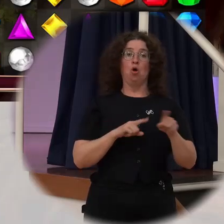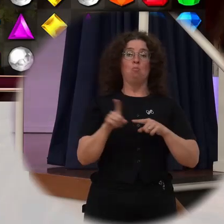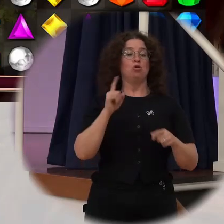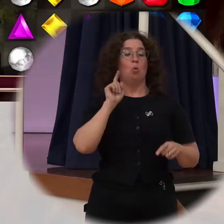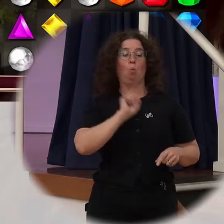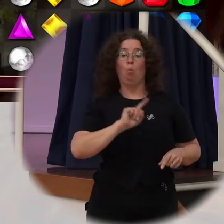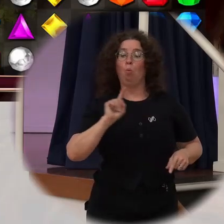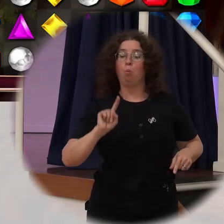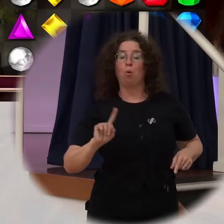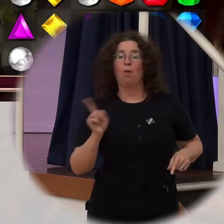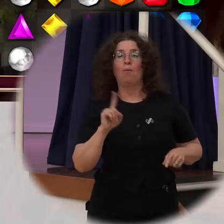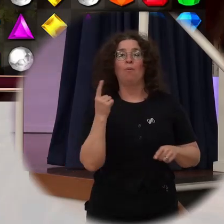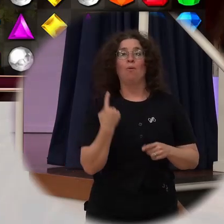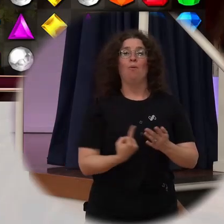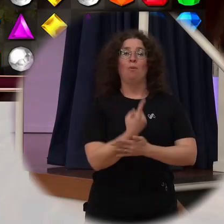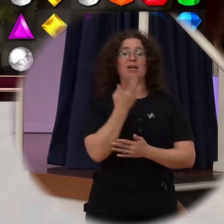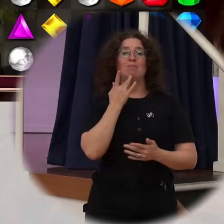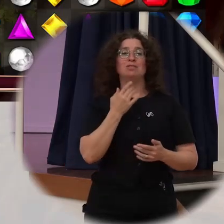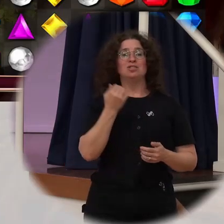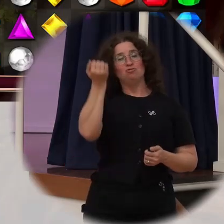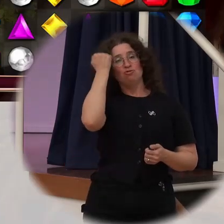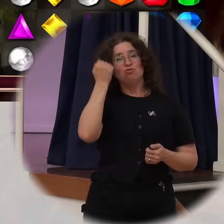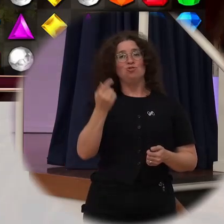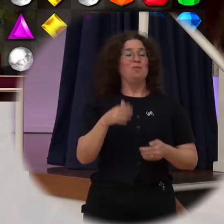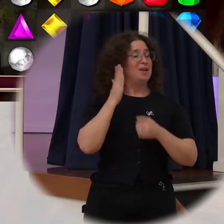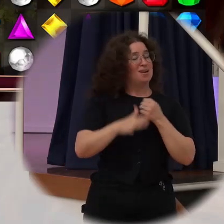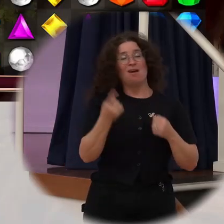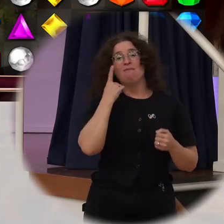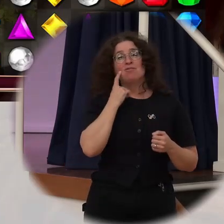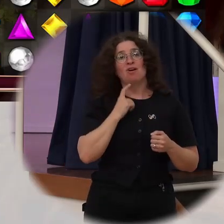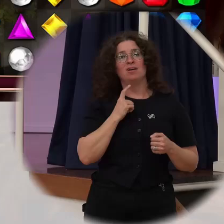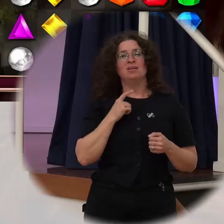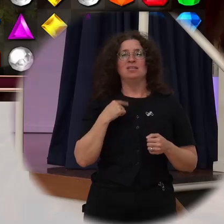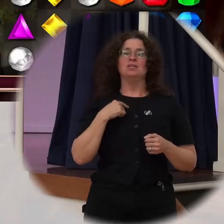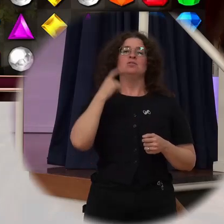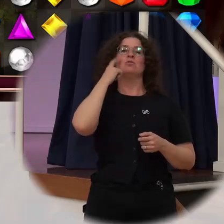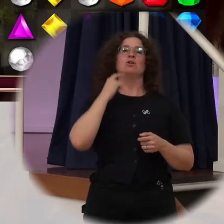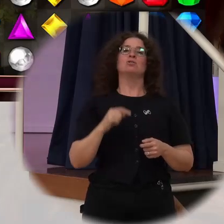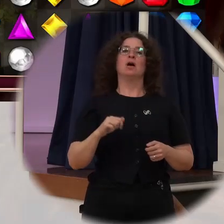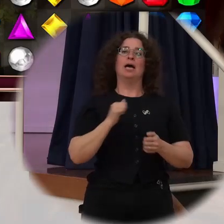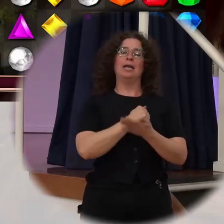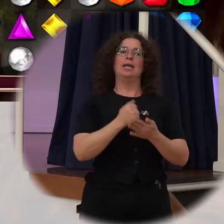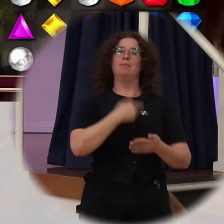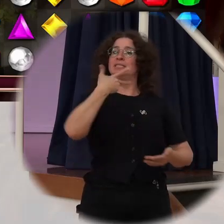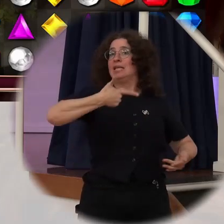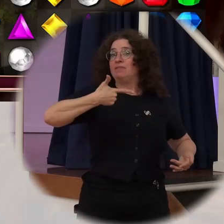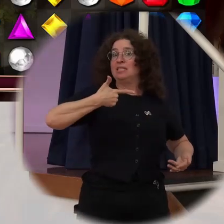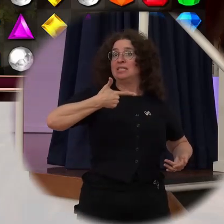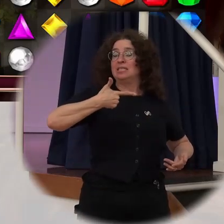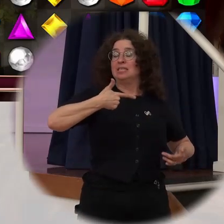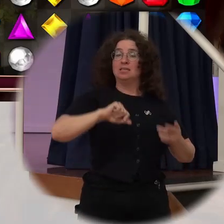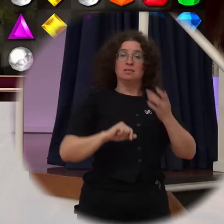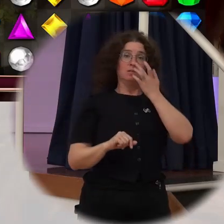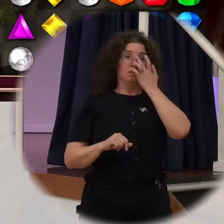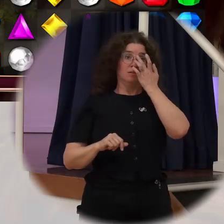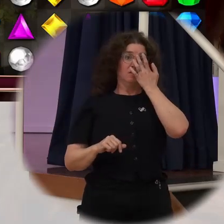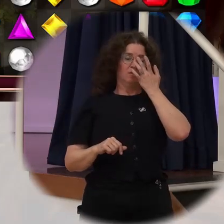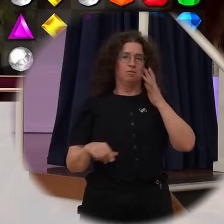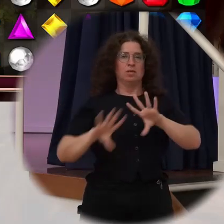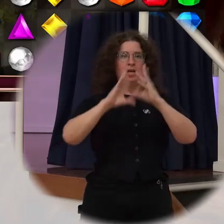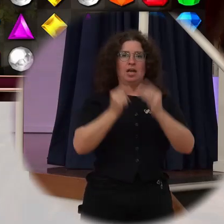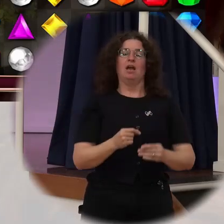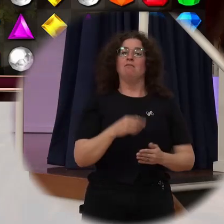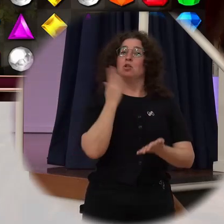throw outrageous, stupid conditions it never asked for. So, for example, I changed the number to 7, and I turn on to hypercubes. I change a variable to true, they all